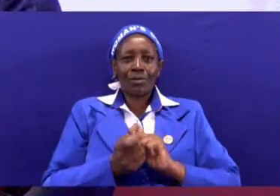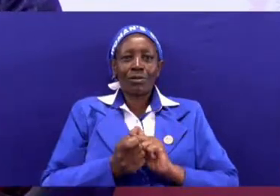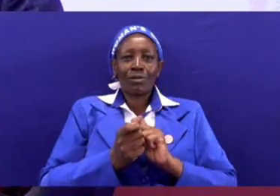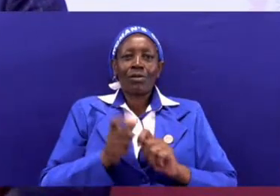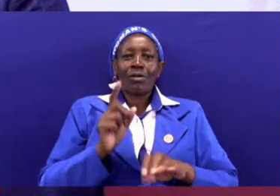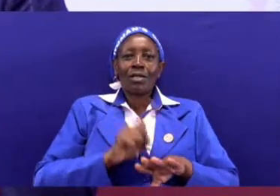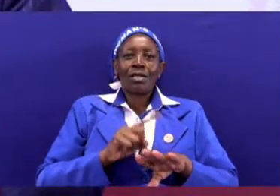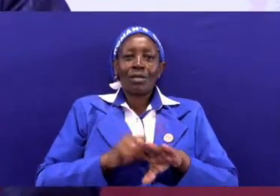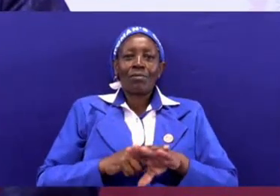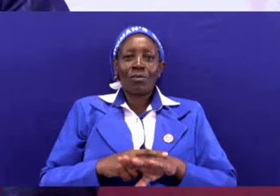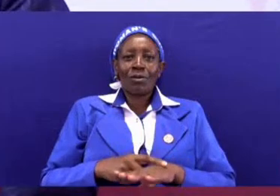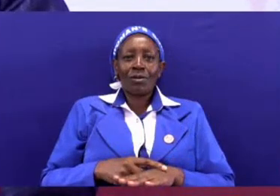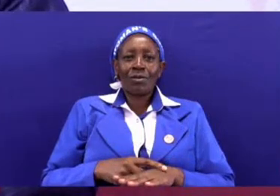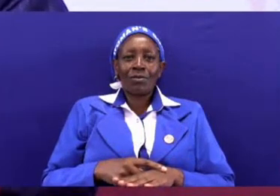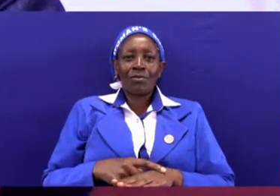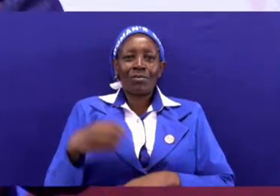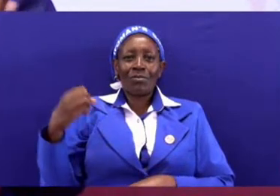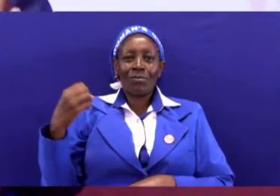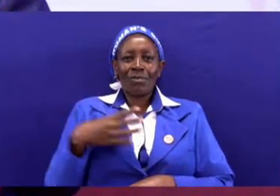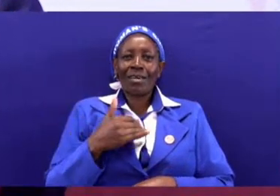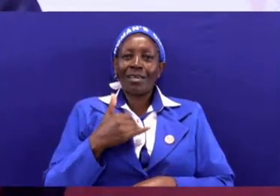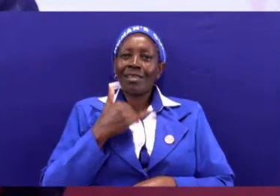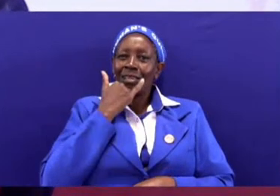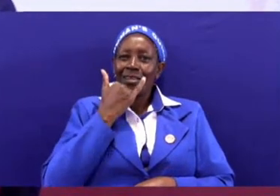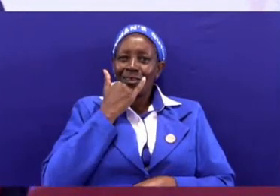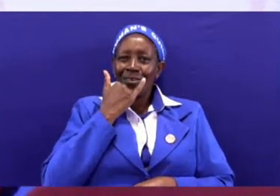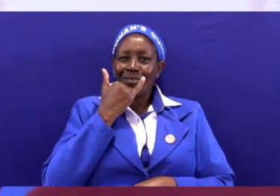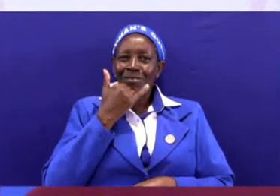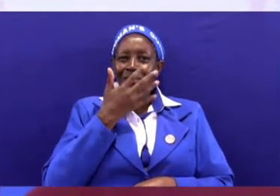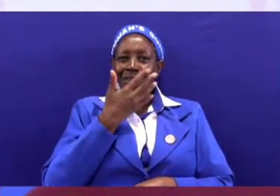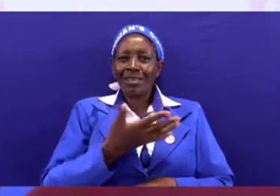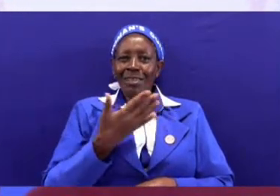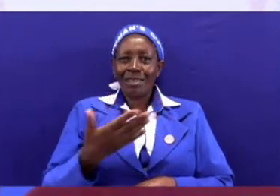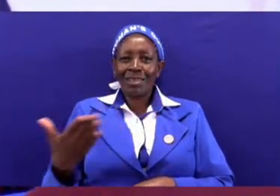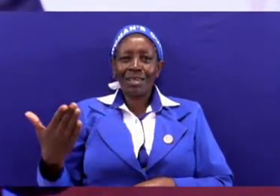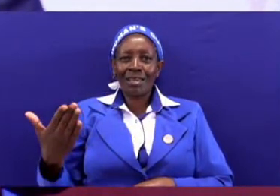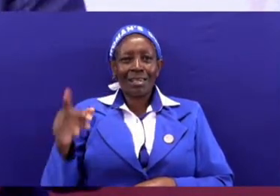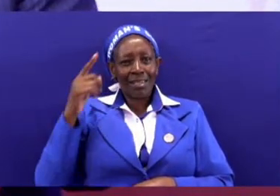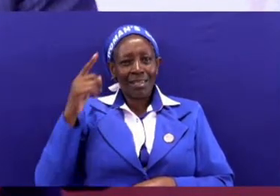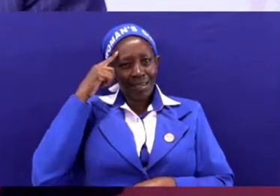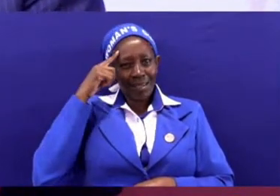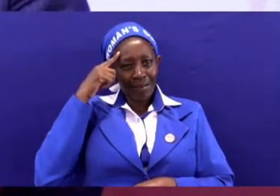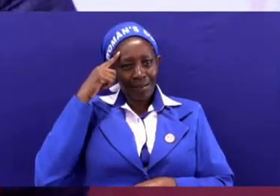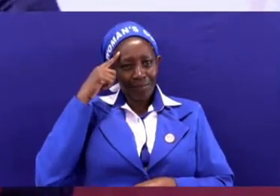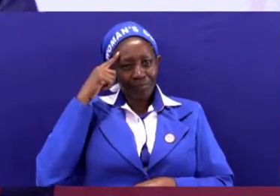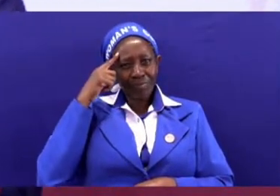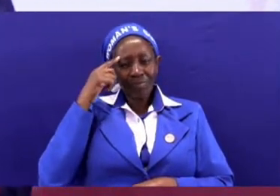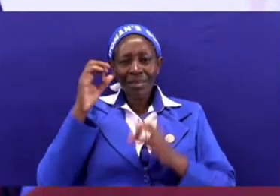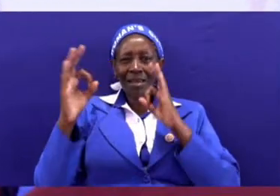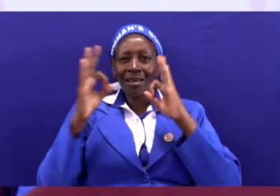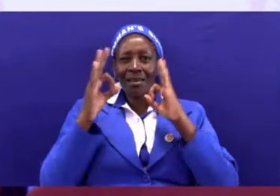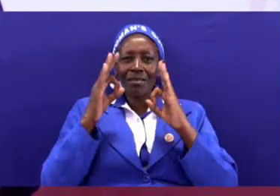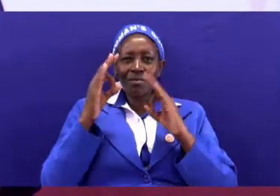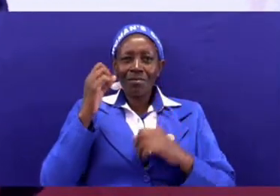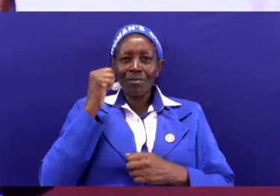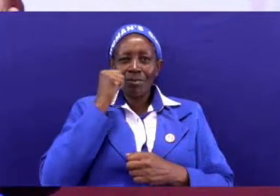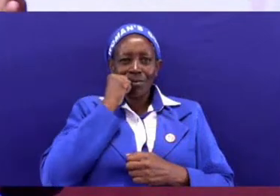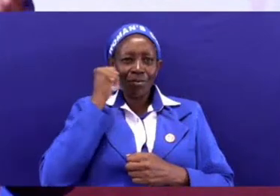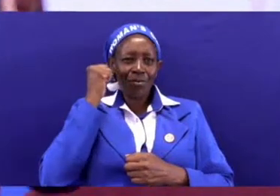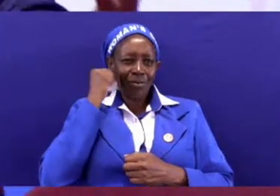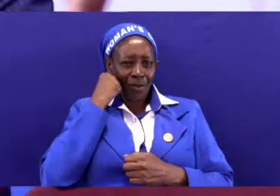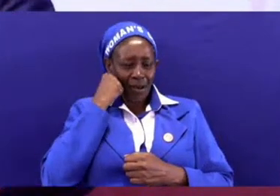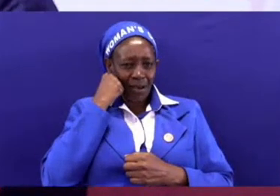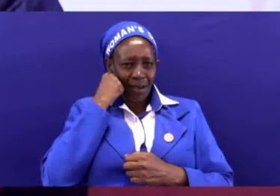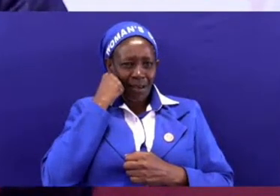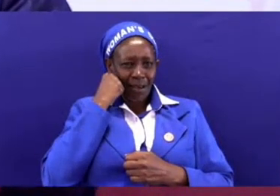wrong thing. And look at the life of Joshua. Think, if Joshua feared men or